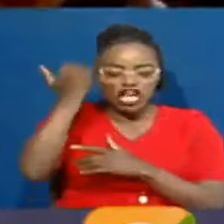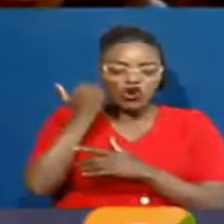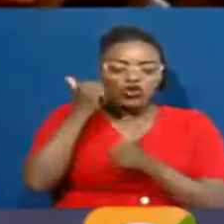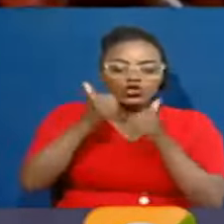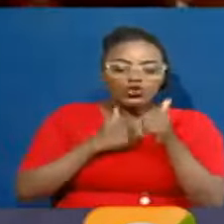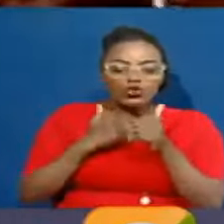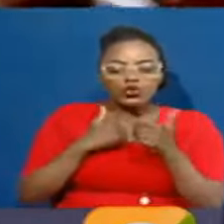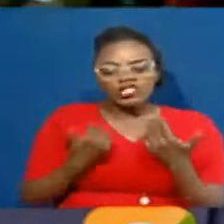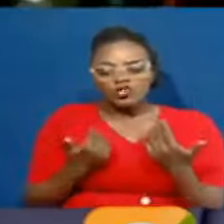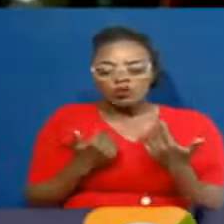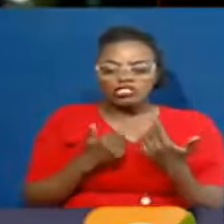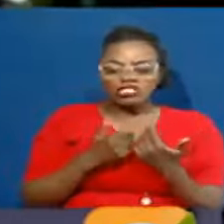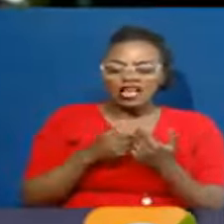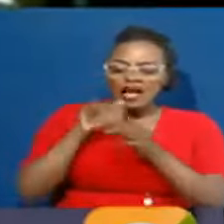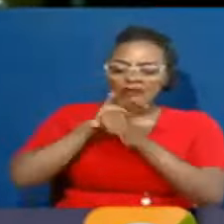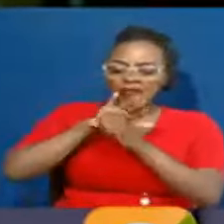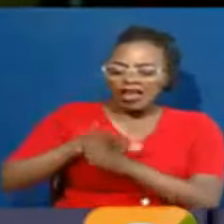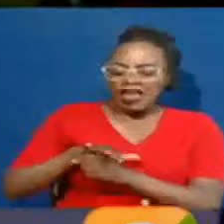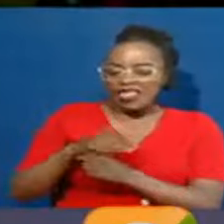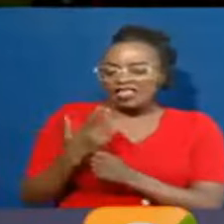was,